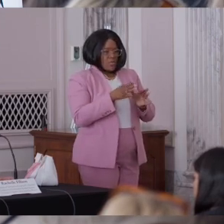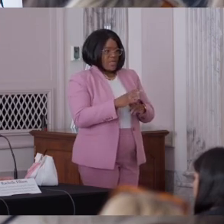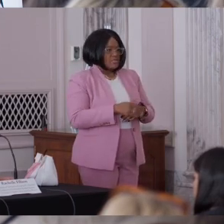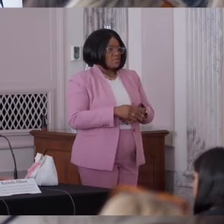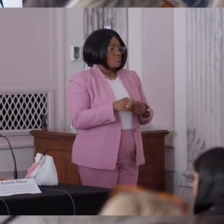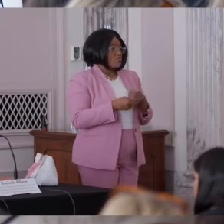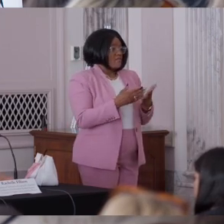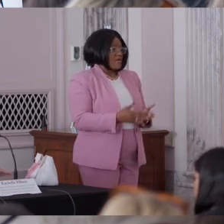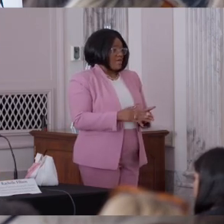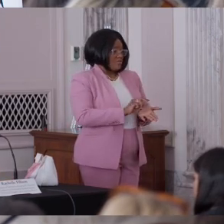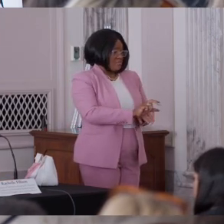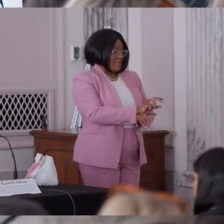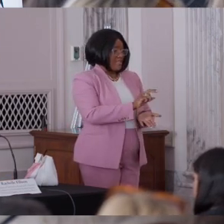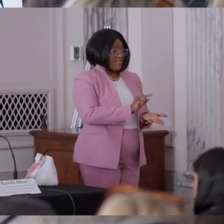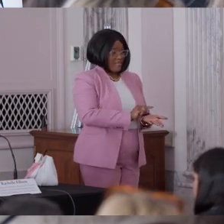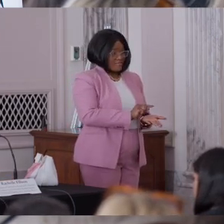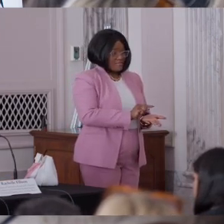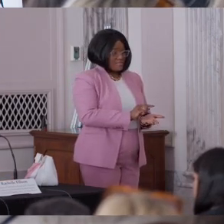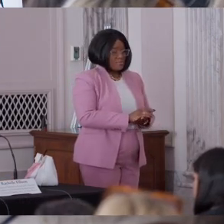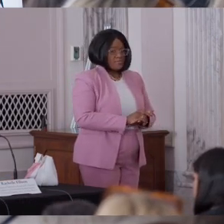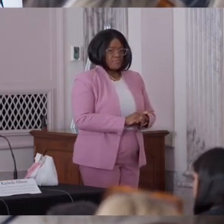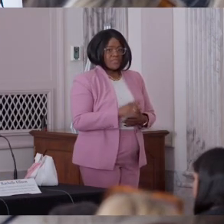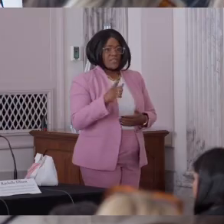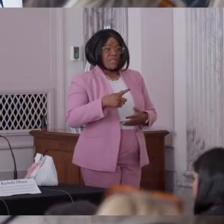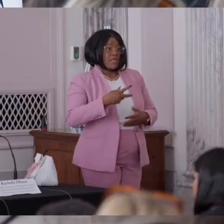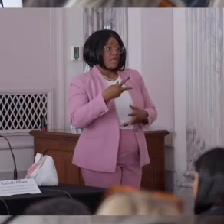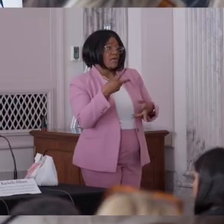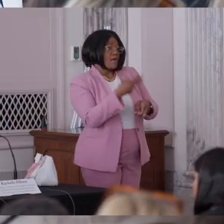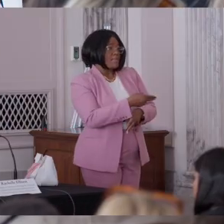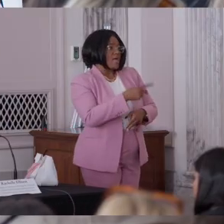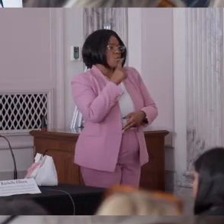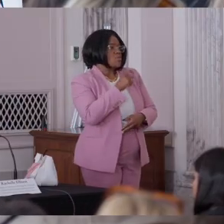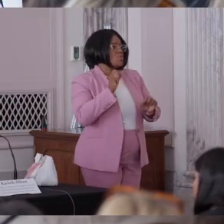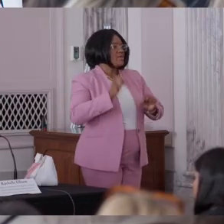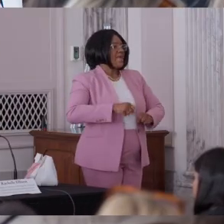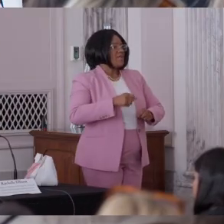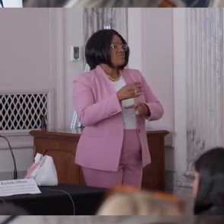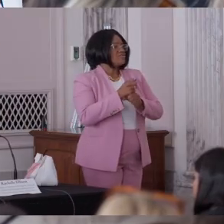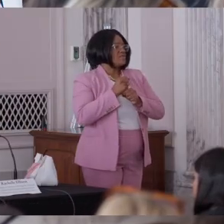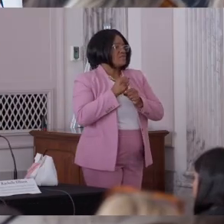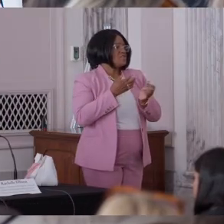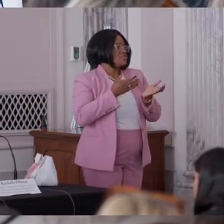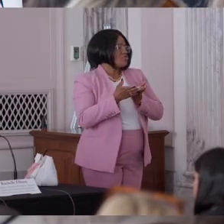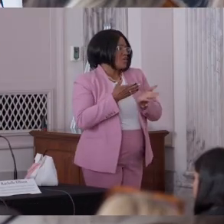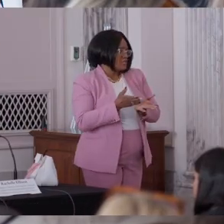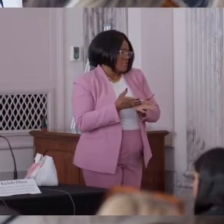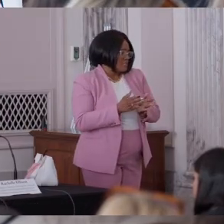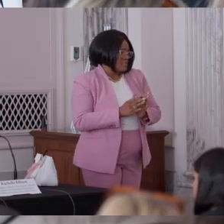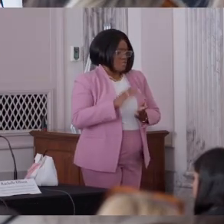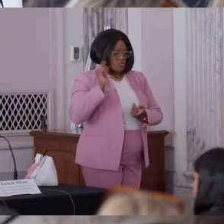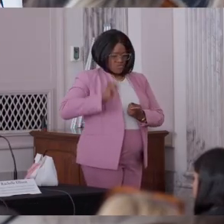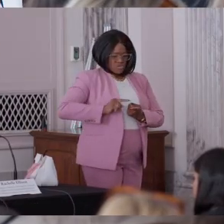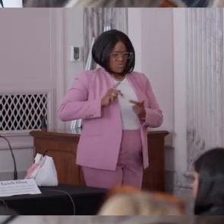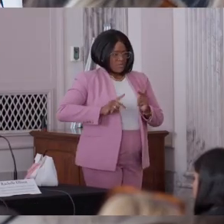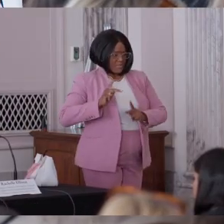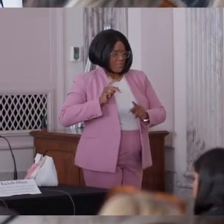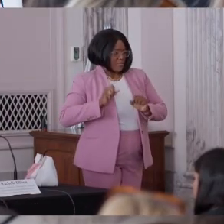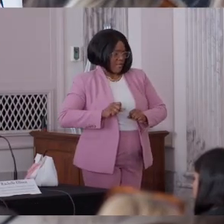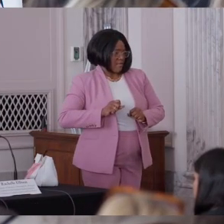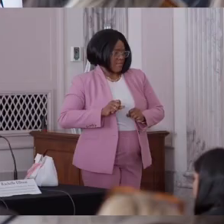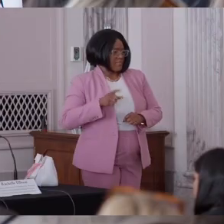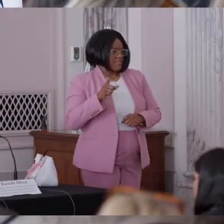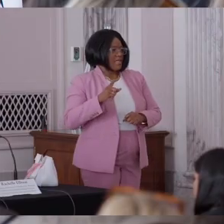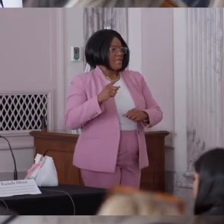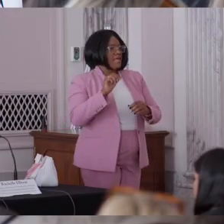less. Never a good idea, right, Corey? They cut back on who's eligible for services, so they have to serve few people. They add